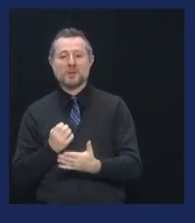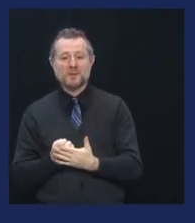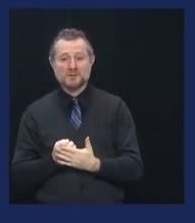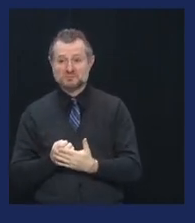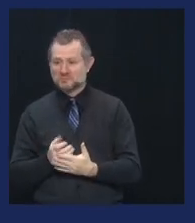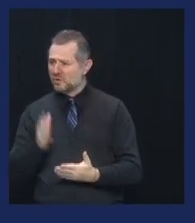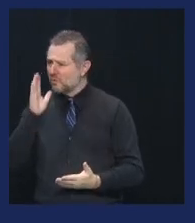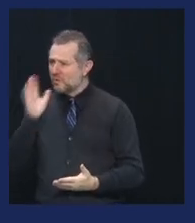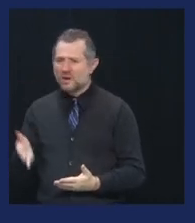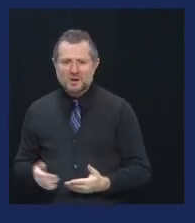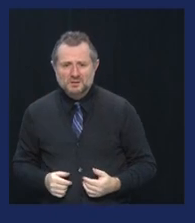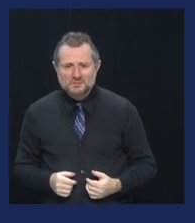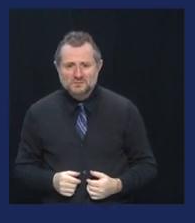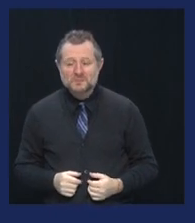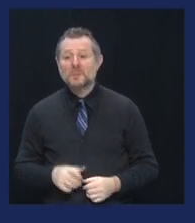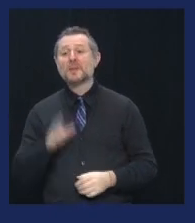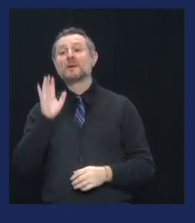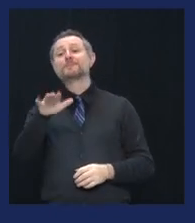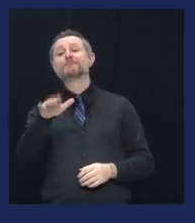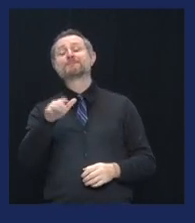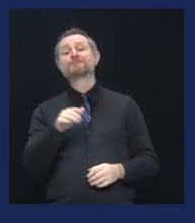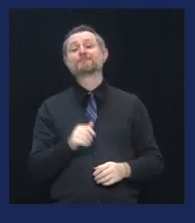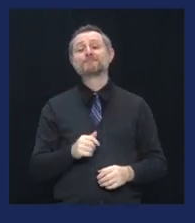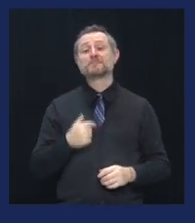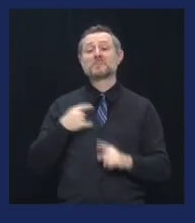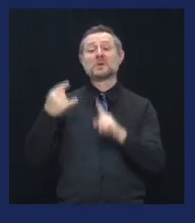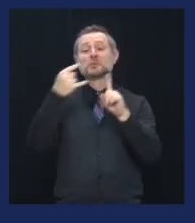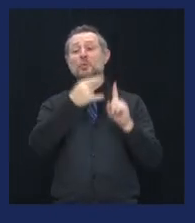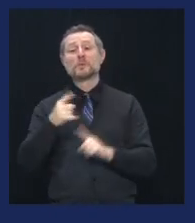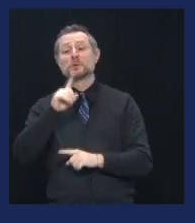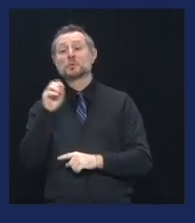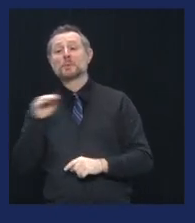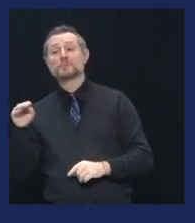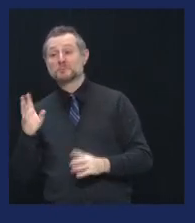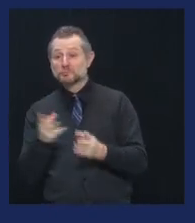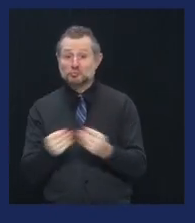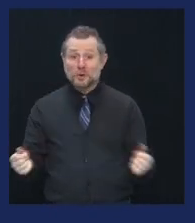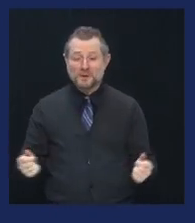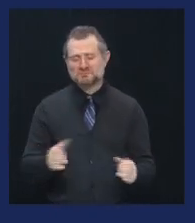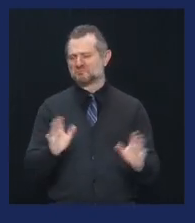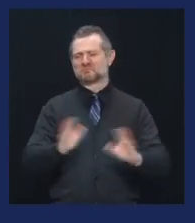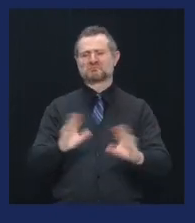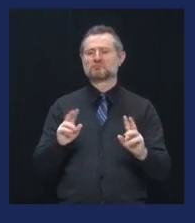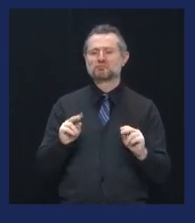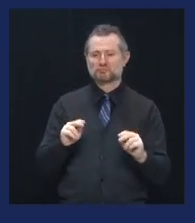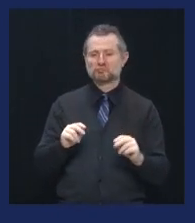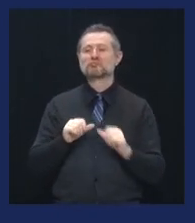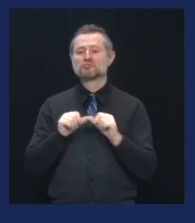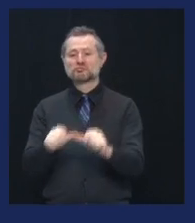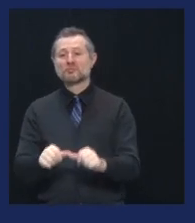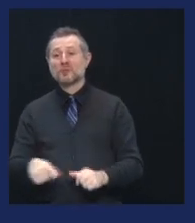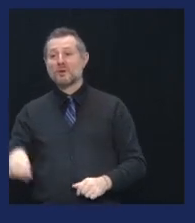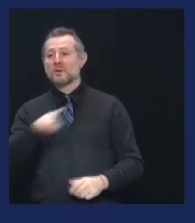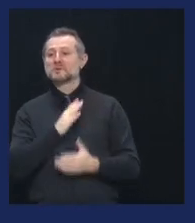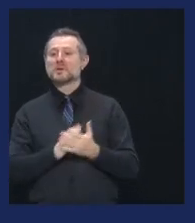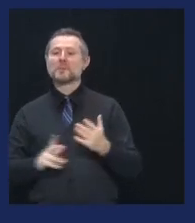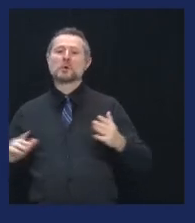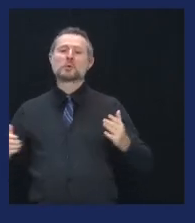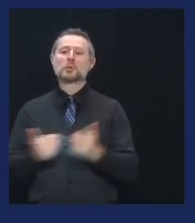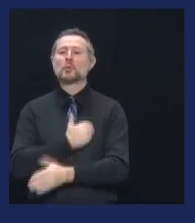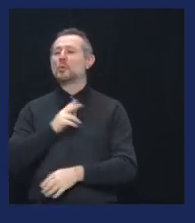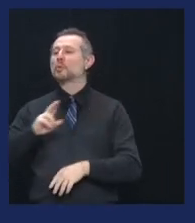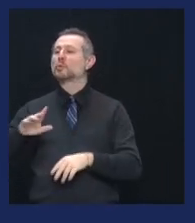go away. For some, work from home will be a part of their new normal. Online businesses